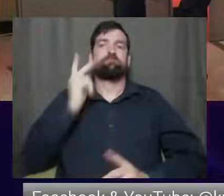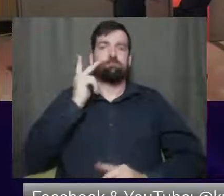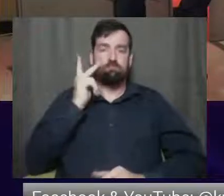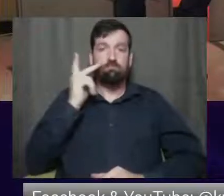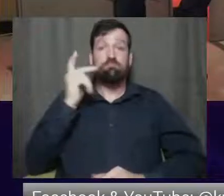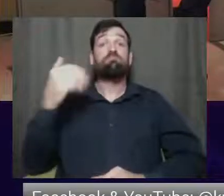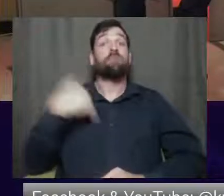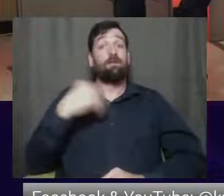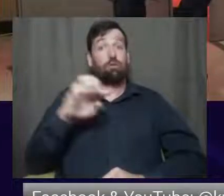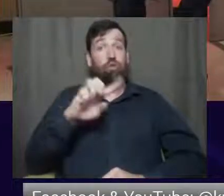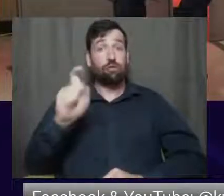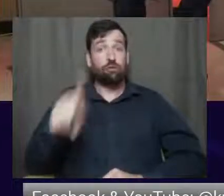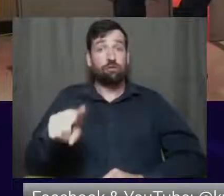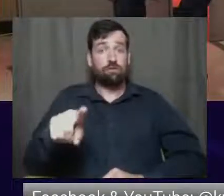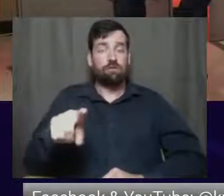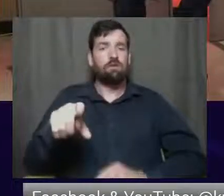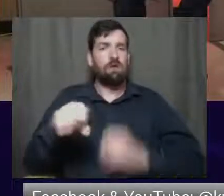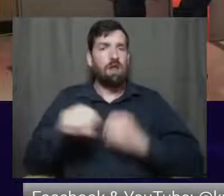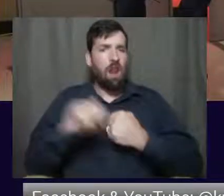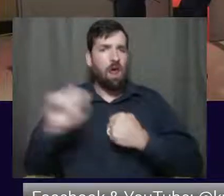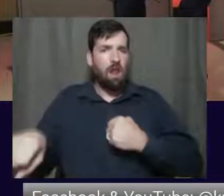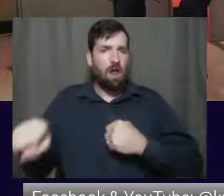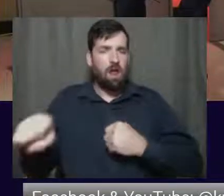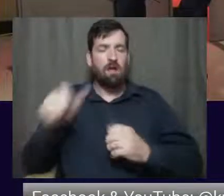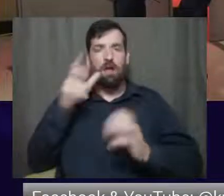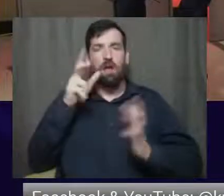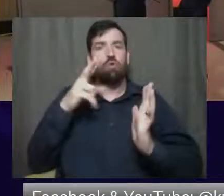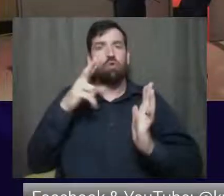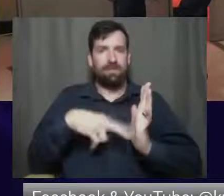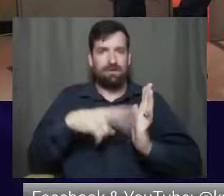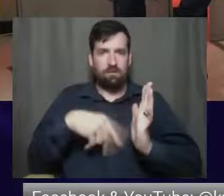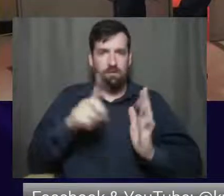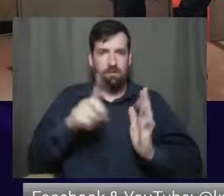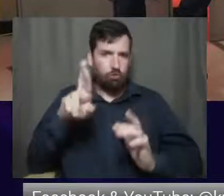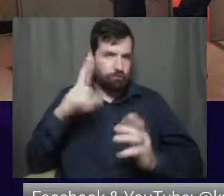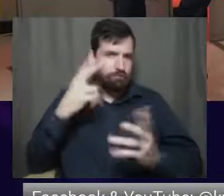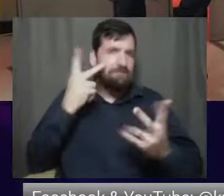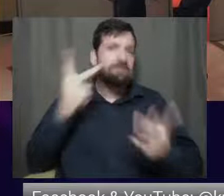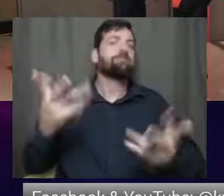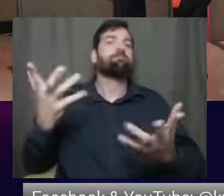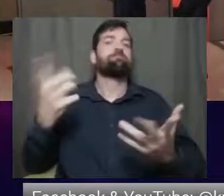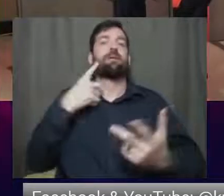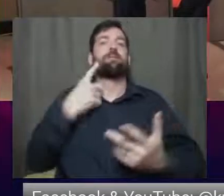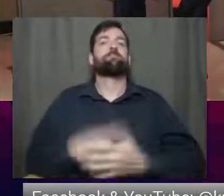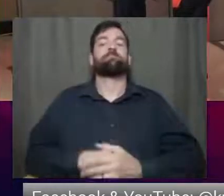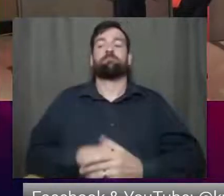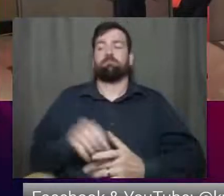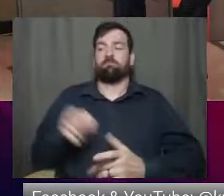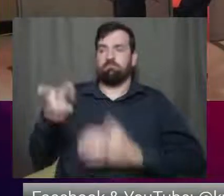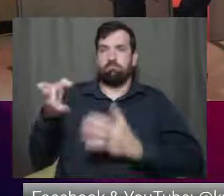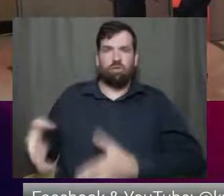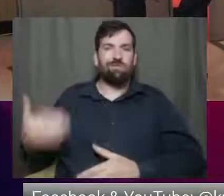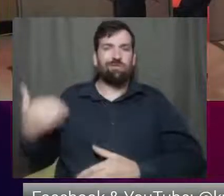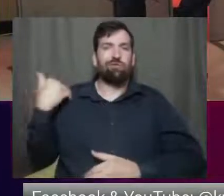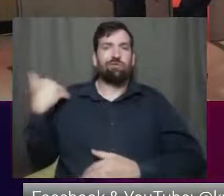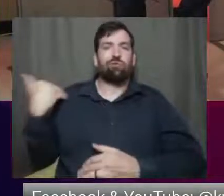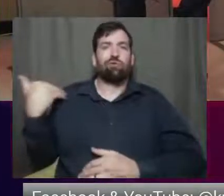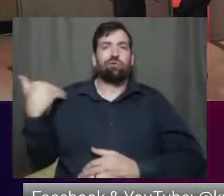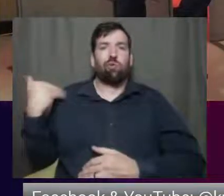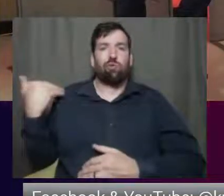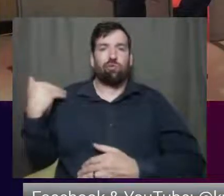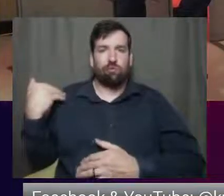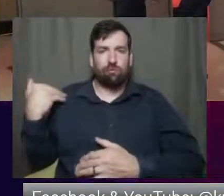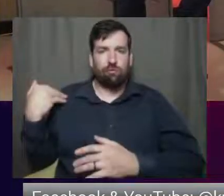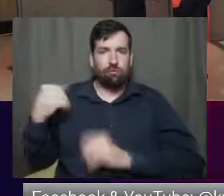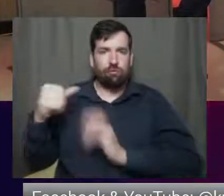question, kind of a long question, so I'm going to read it, doctor, and see what your thoughts are. This person had shoulder surgery